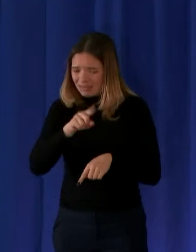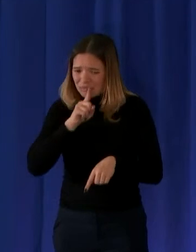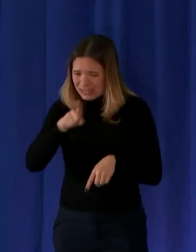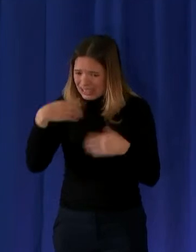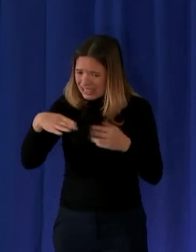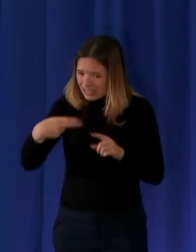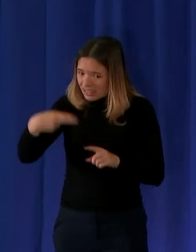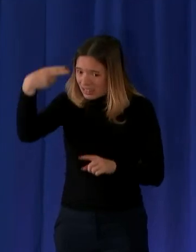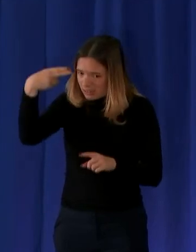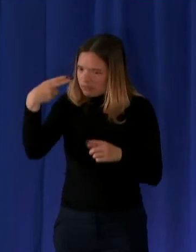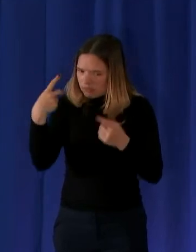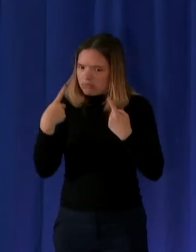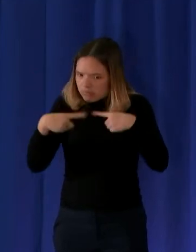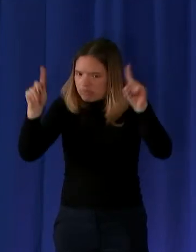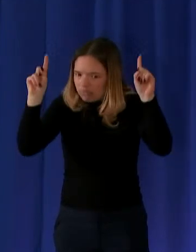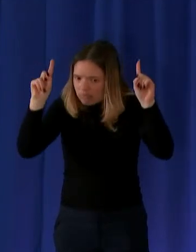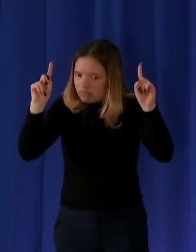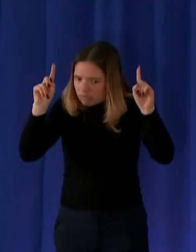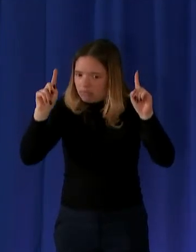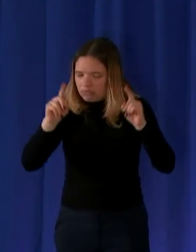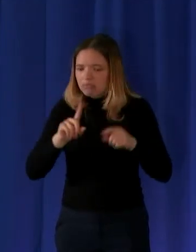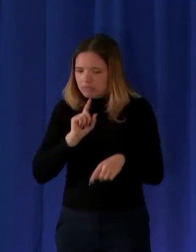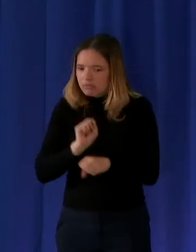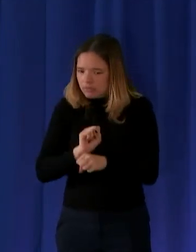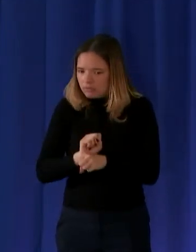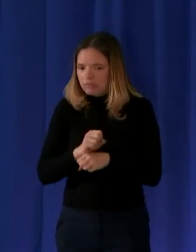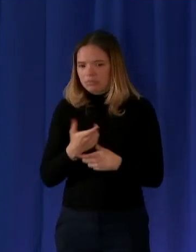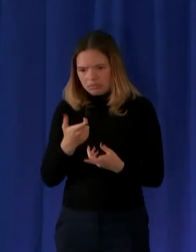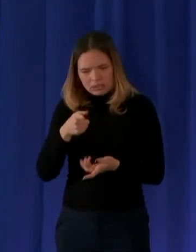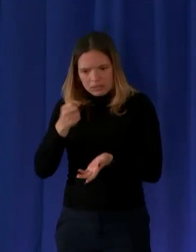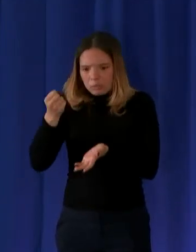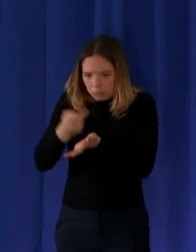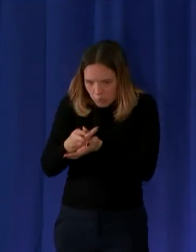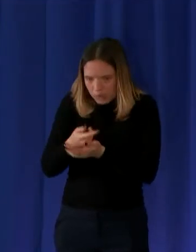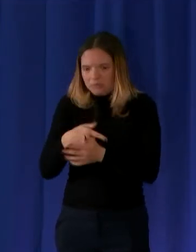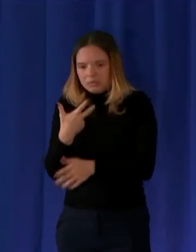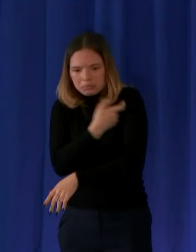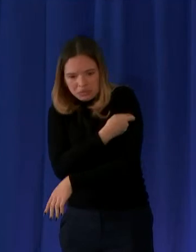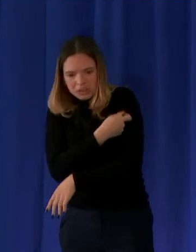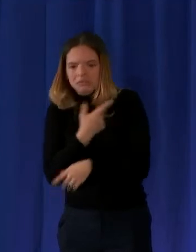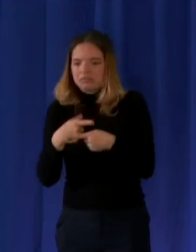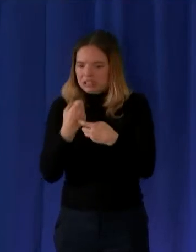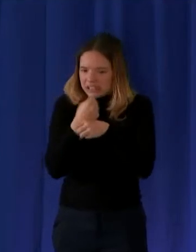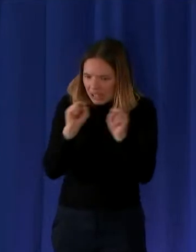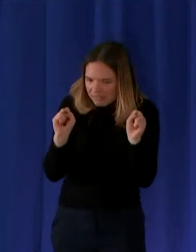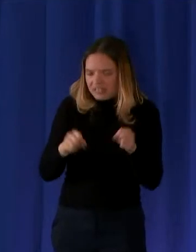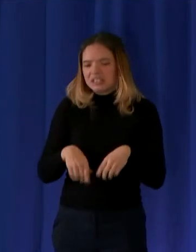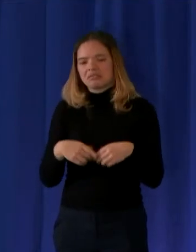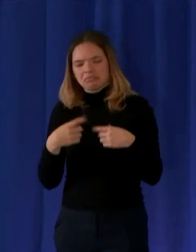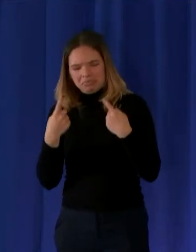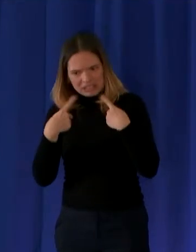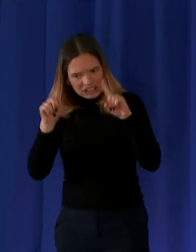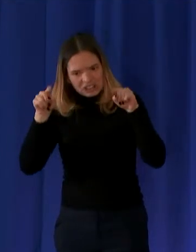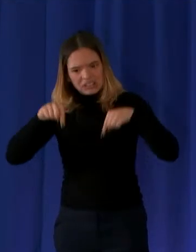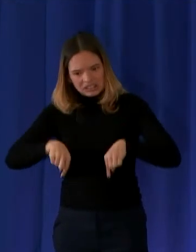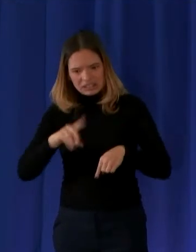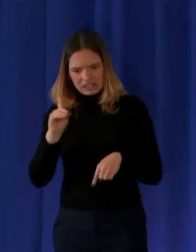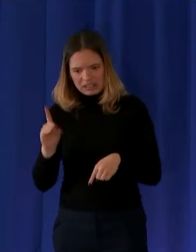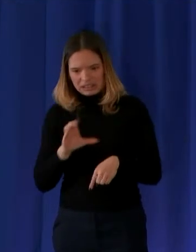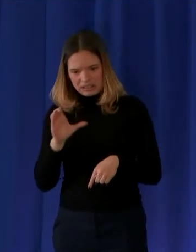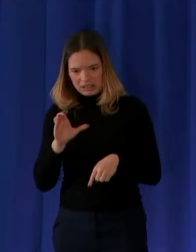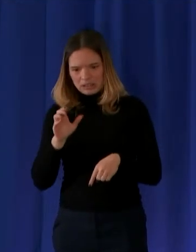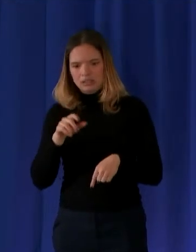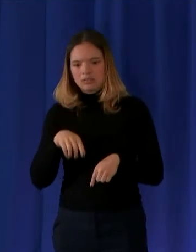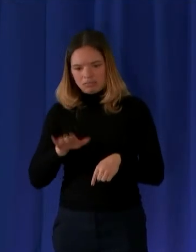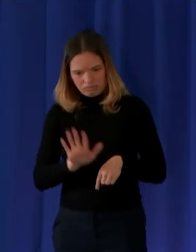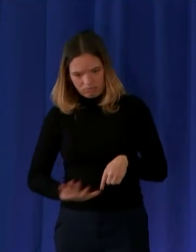our vaccines remain. We have approved vaccines in the U.S. that have demonstrated to be safe and effective and continue to provide